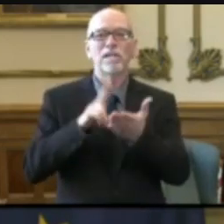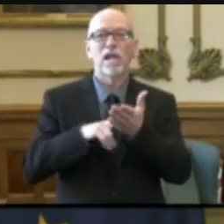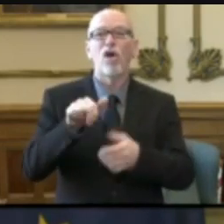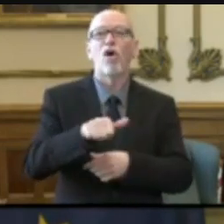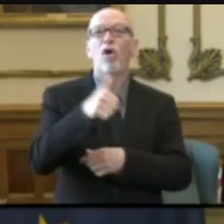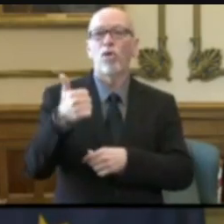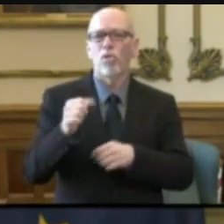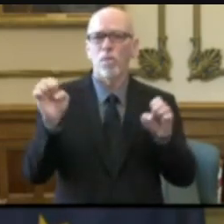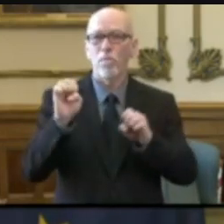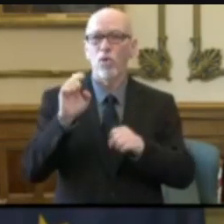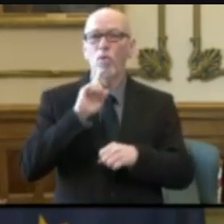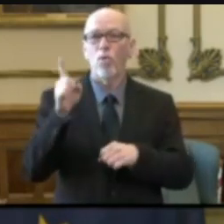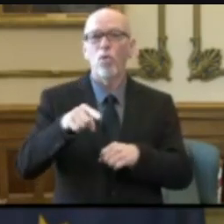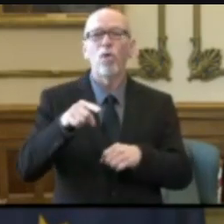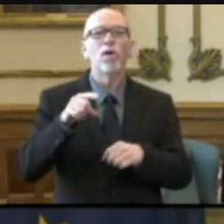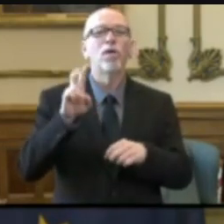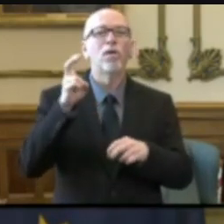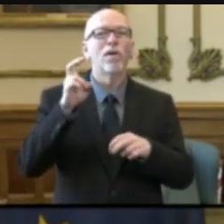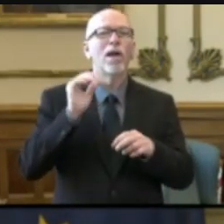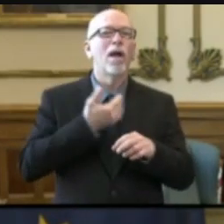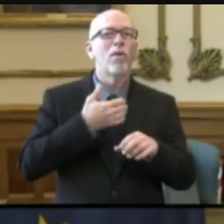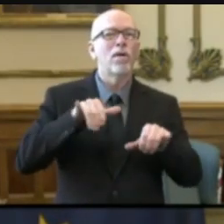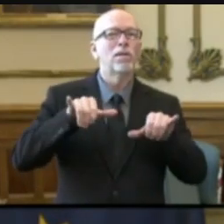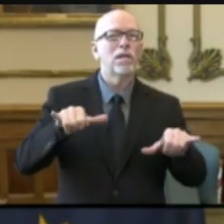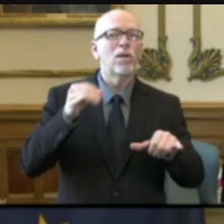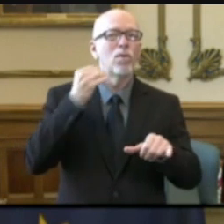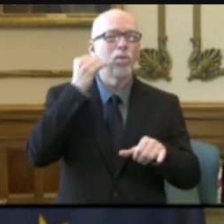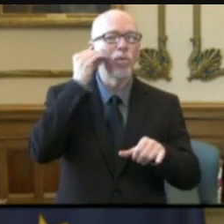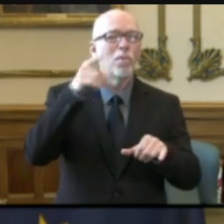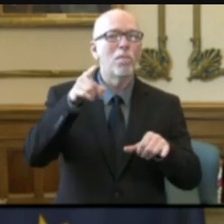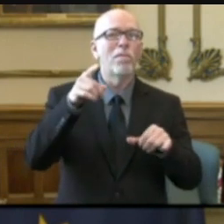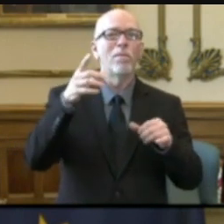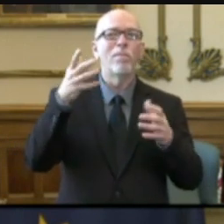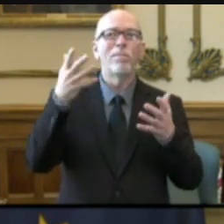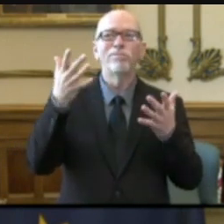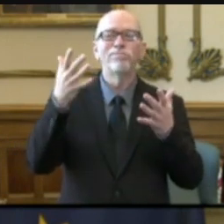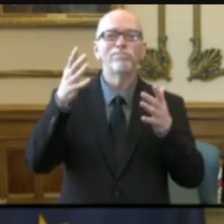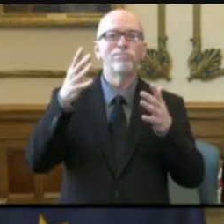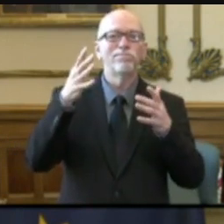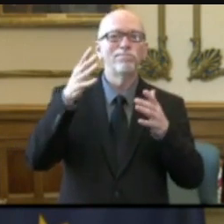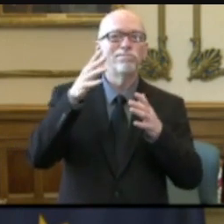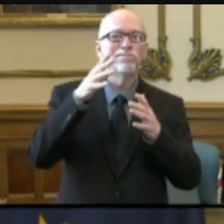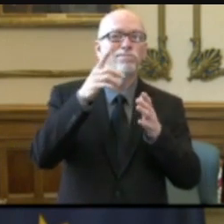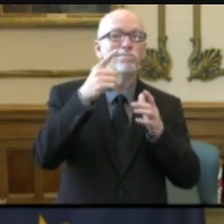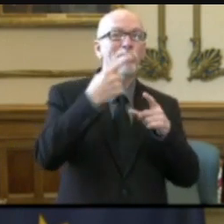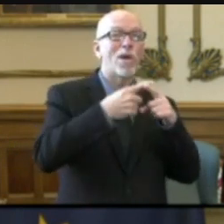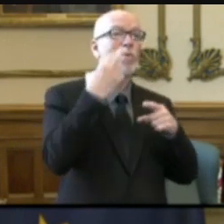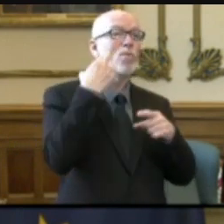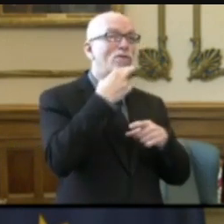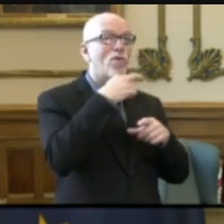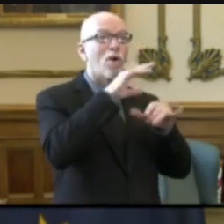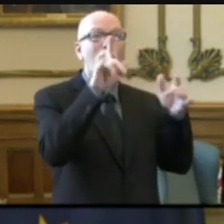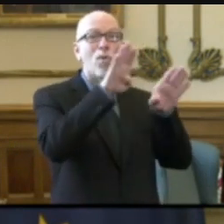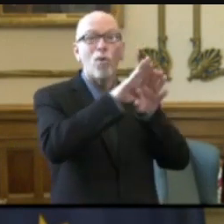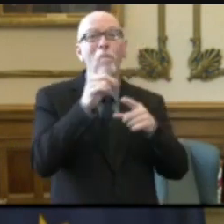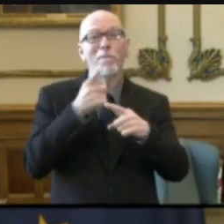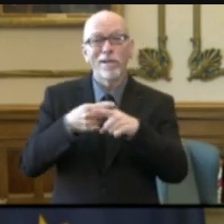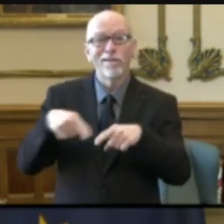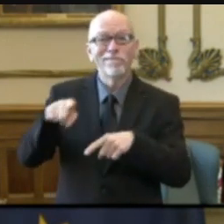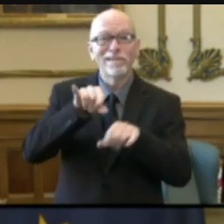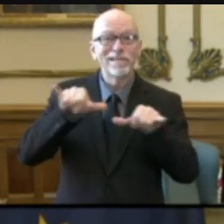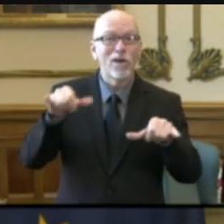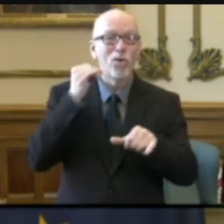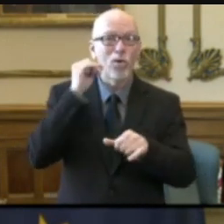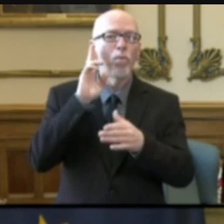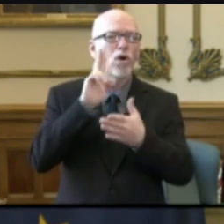emergency order extending our Hunker Down Hoosiers or our stay-at-home policy and order for another 2